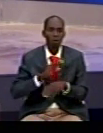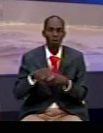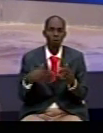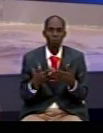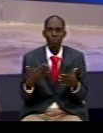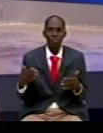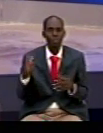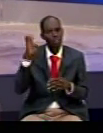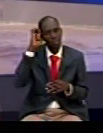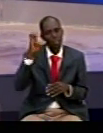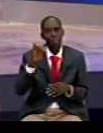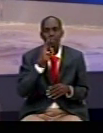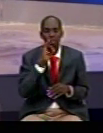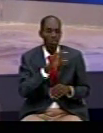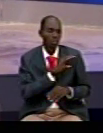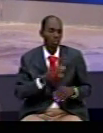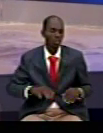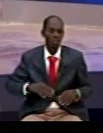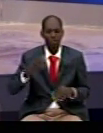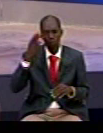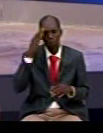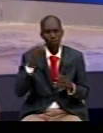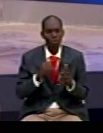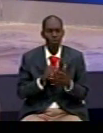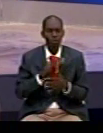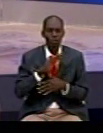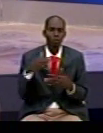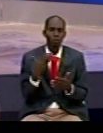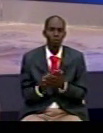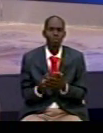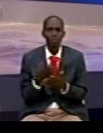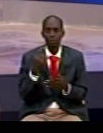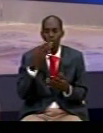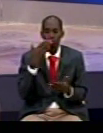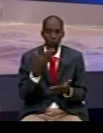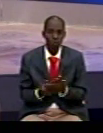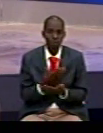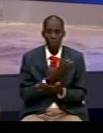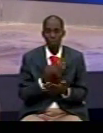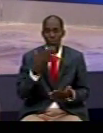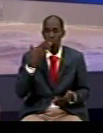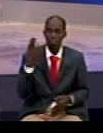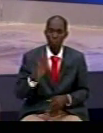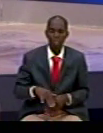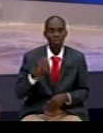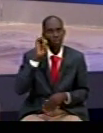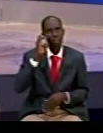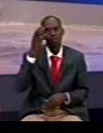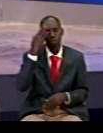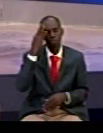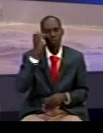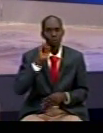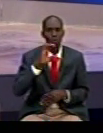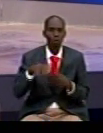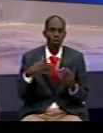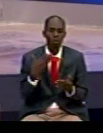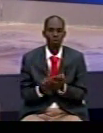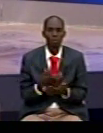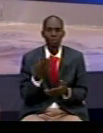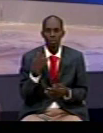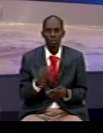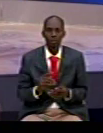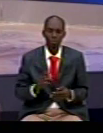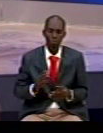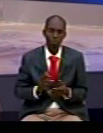It's Christ, he knows it all. The good and the bad, he knows. The